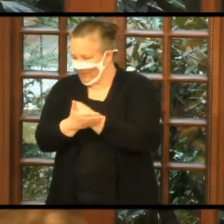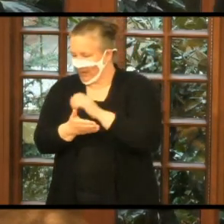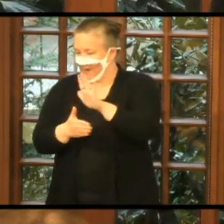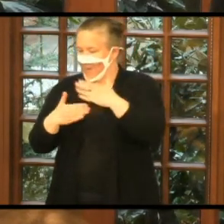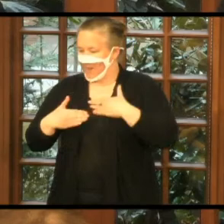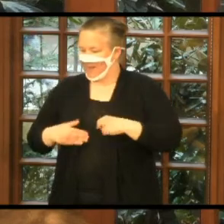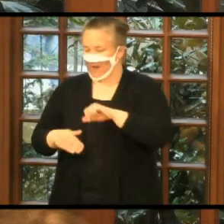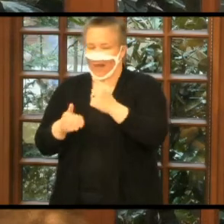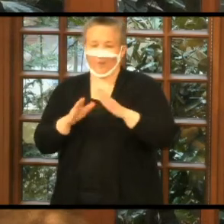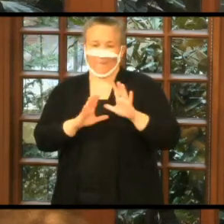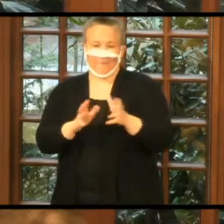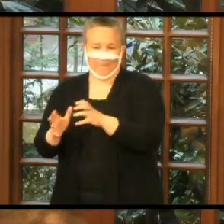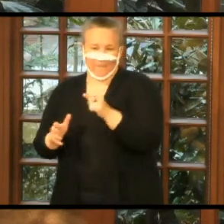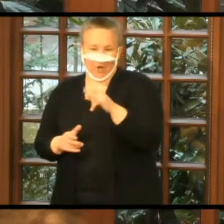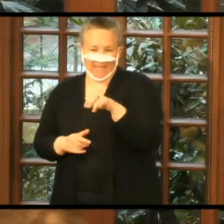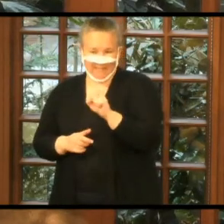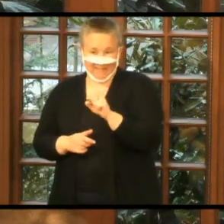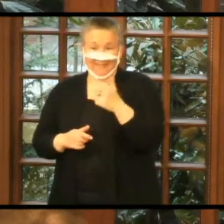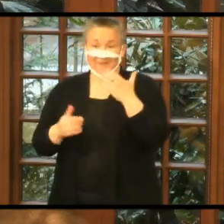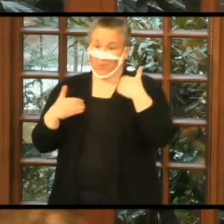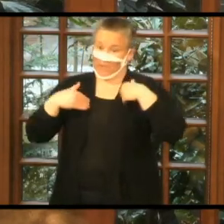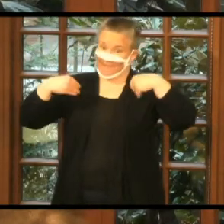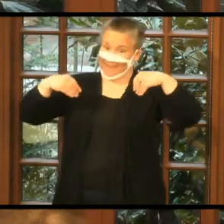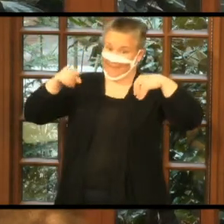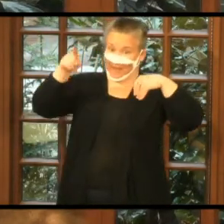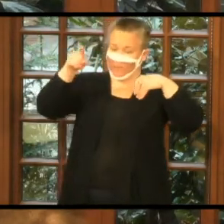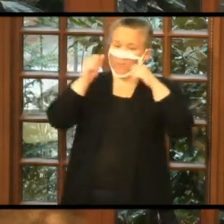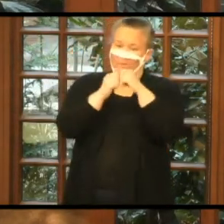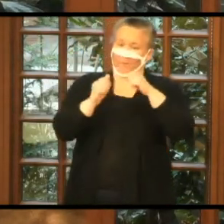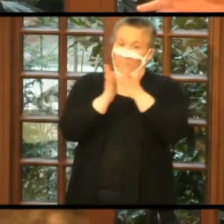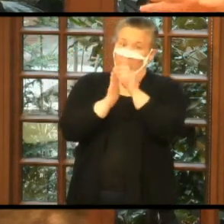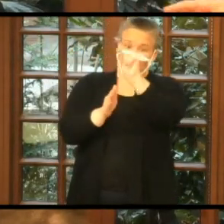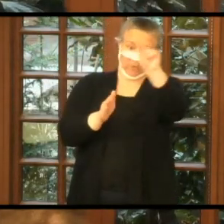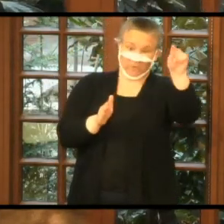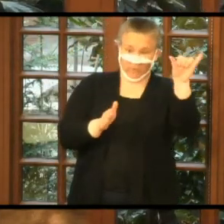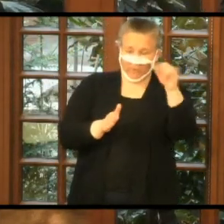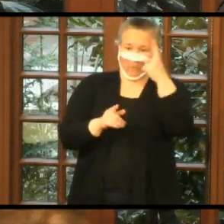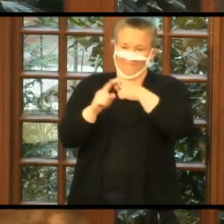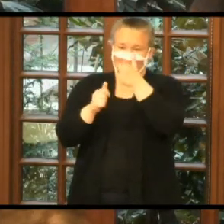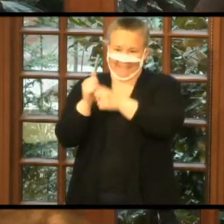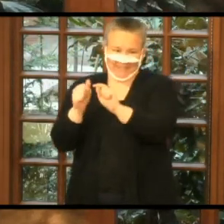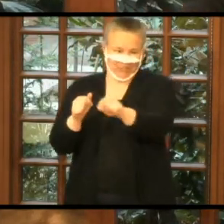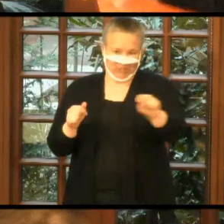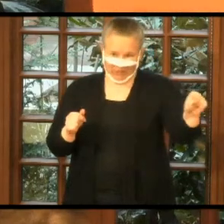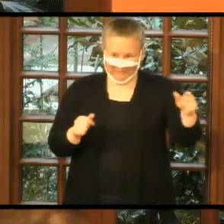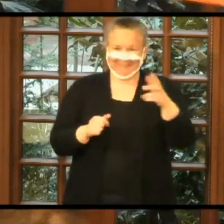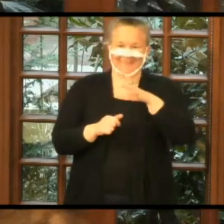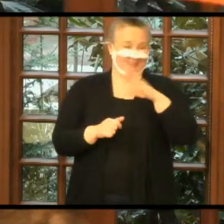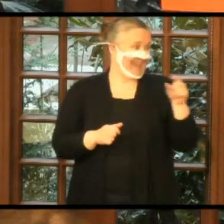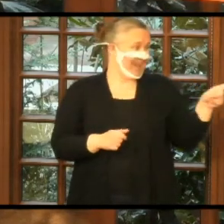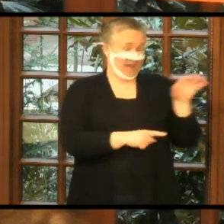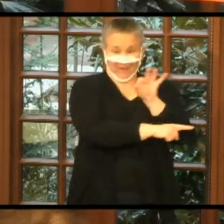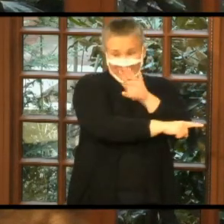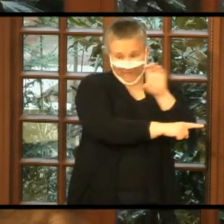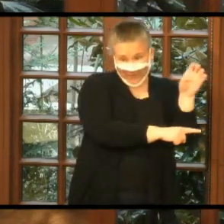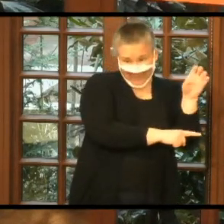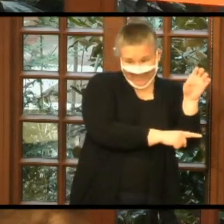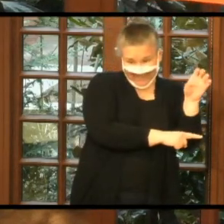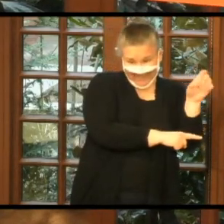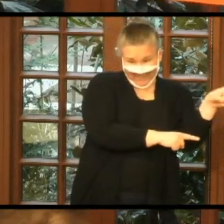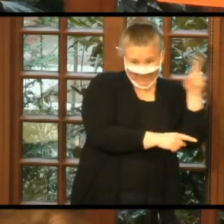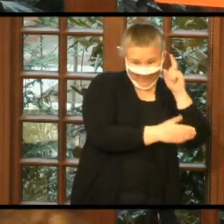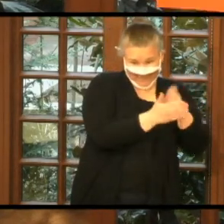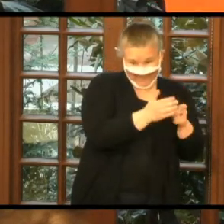Parties, which we have for sale, by the way, along with some other books, one from each person, and this free broadside for a